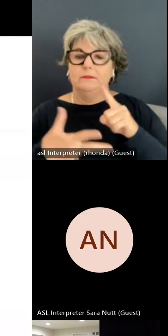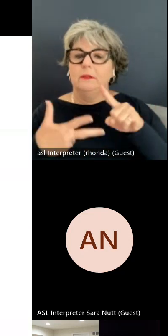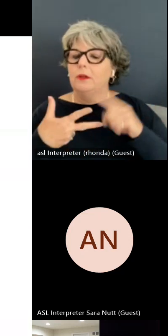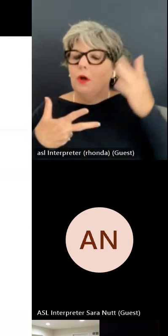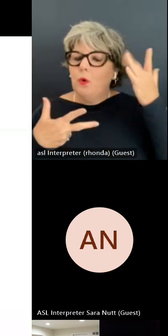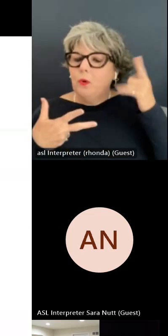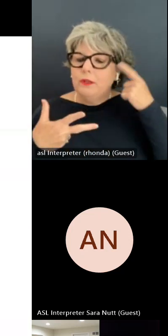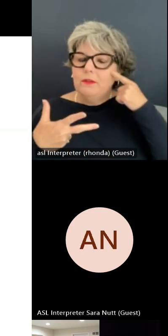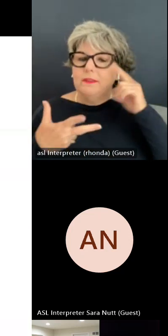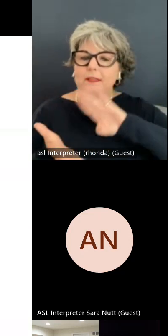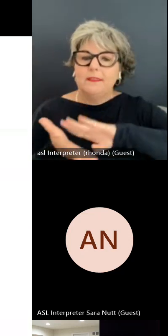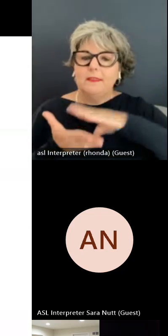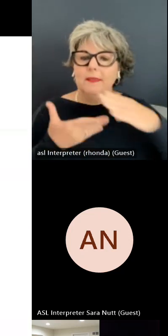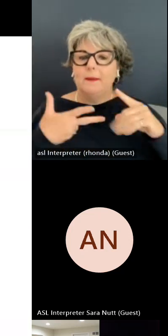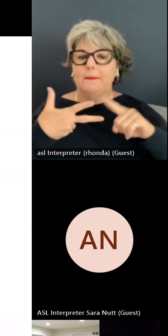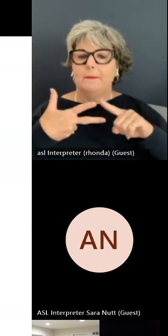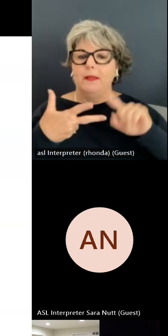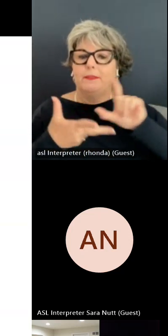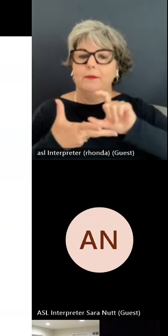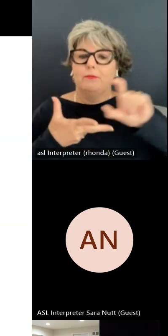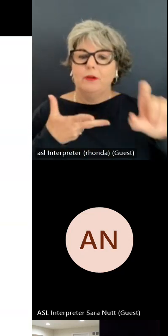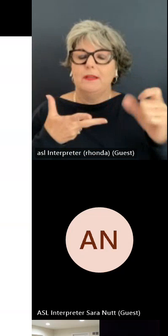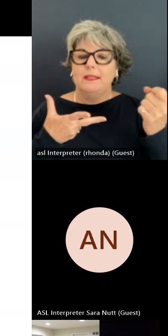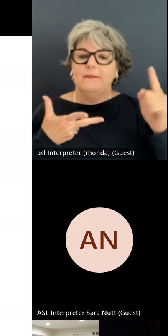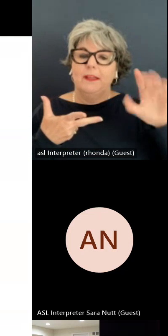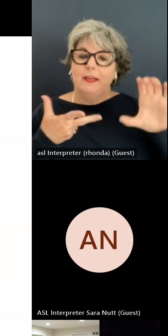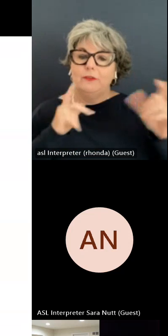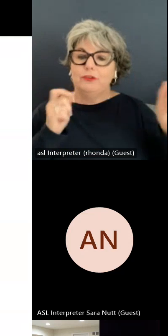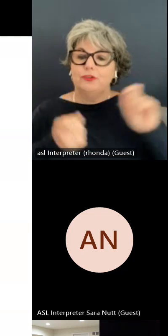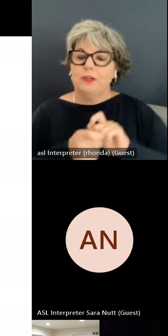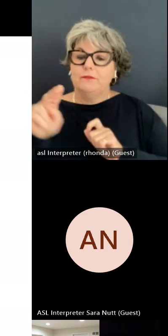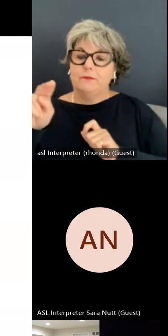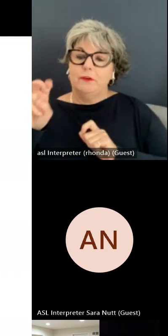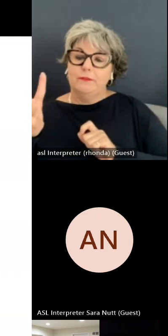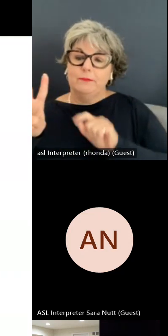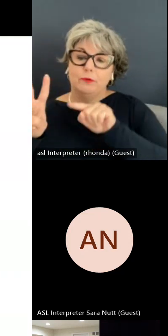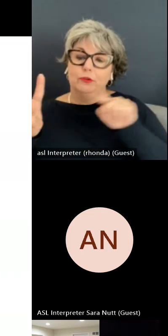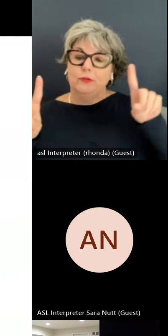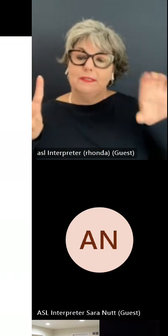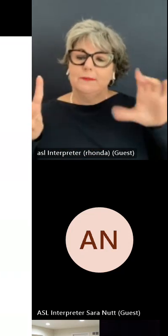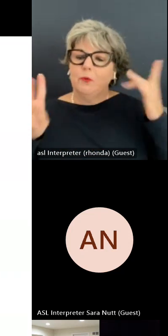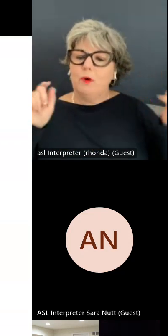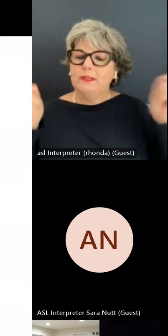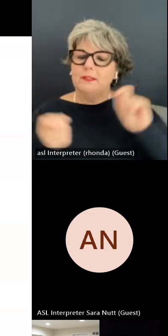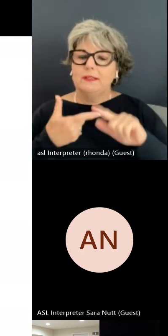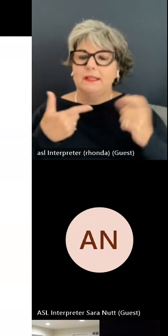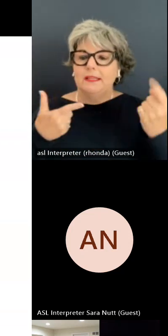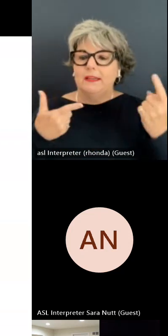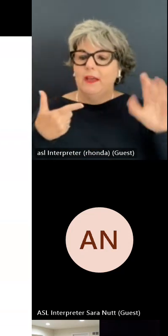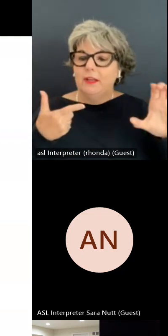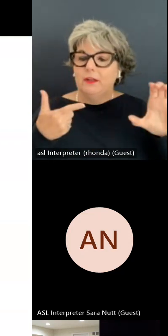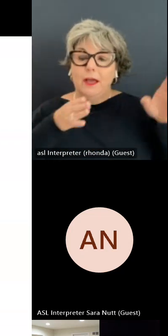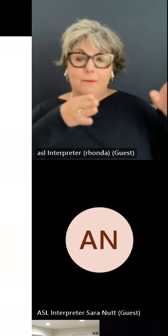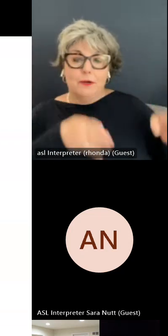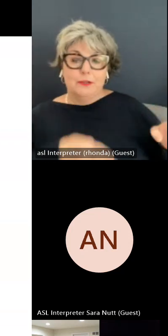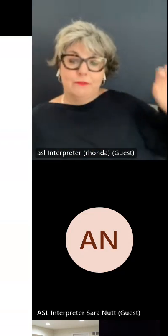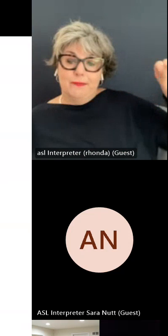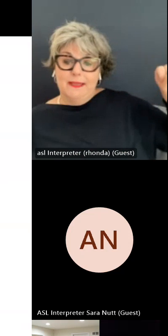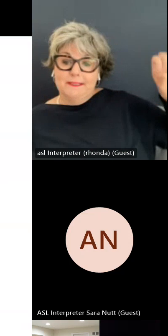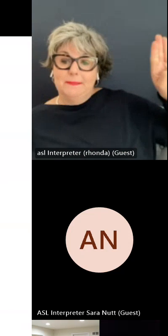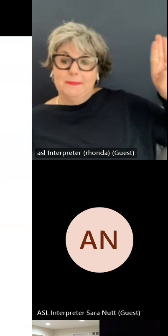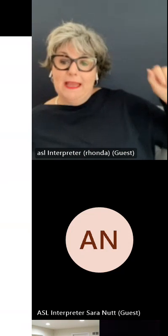think the appropriation amount in 1100 changed from November to December? And we have somebody from SBA, so they probably